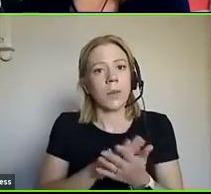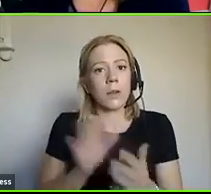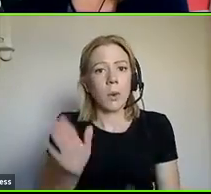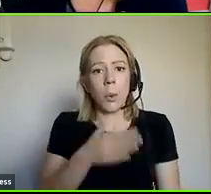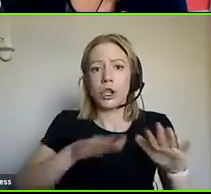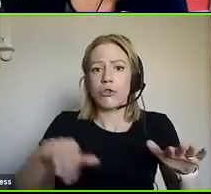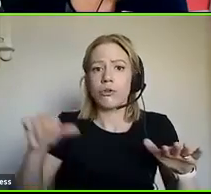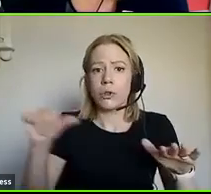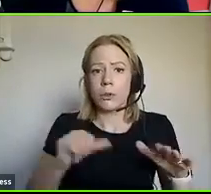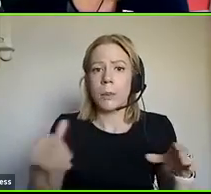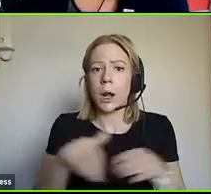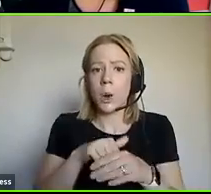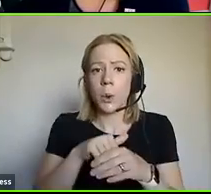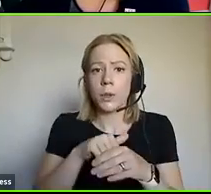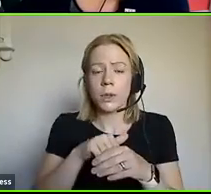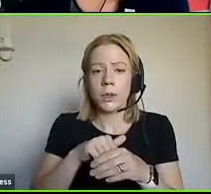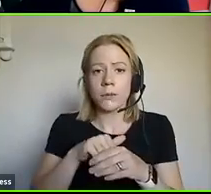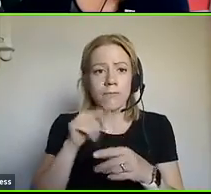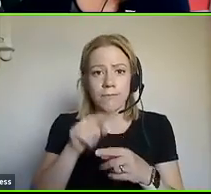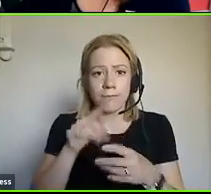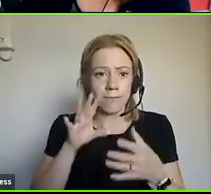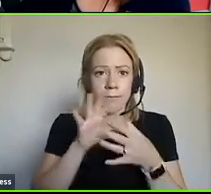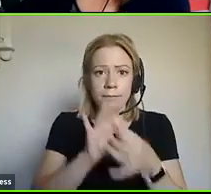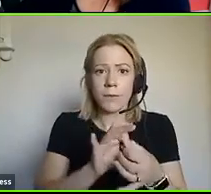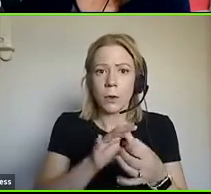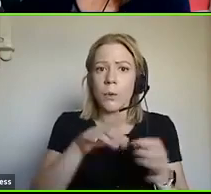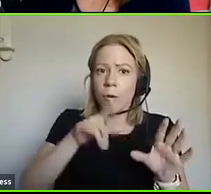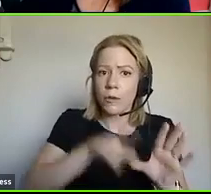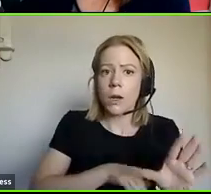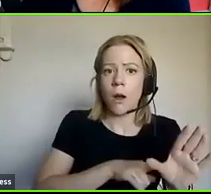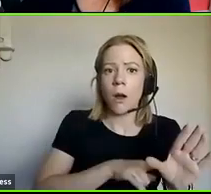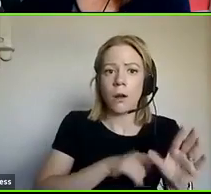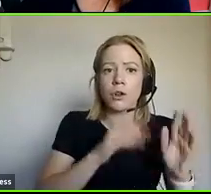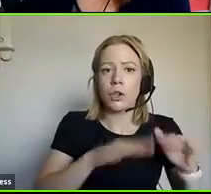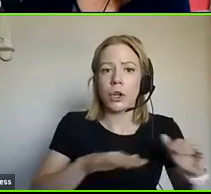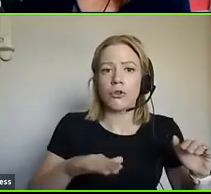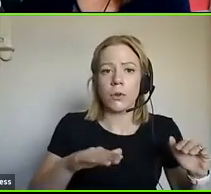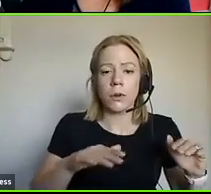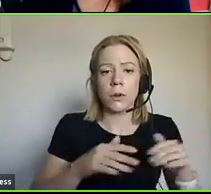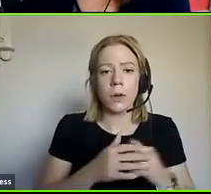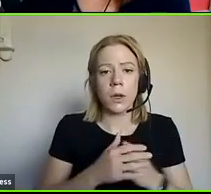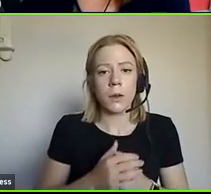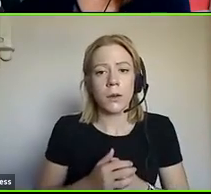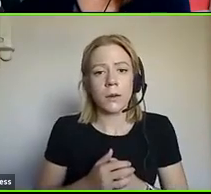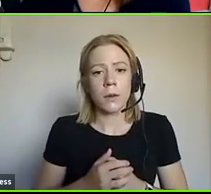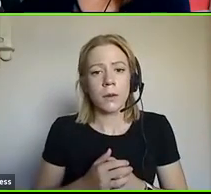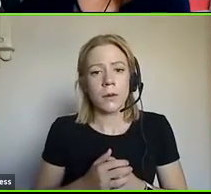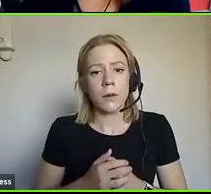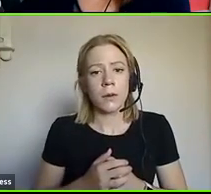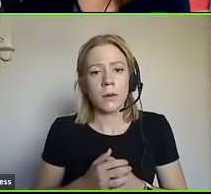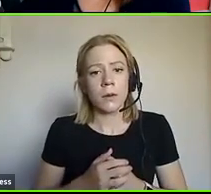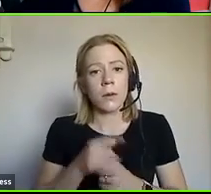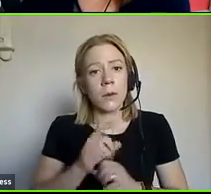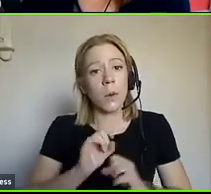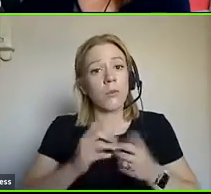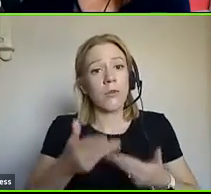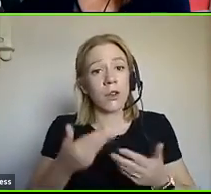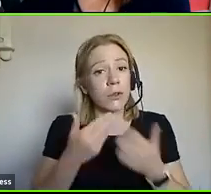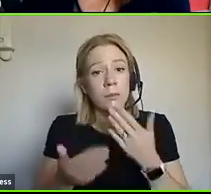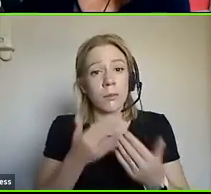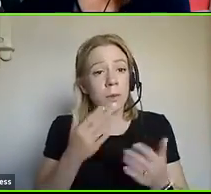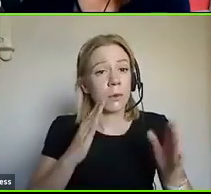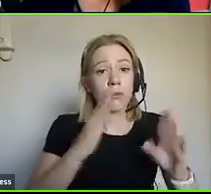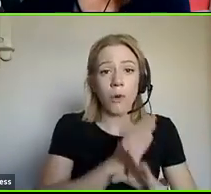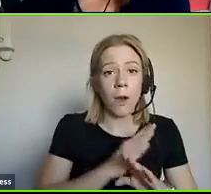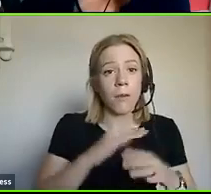definitely applies to very young children. So this can actually a provision by private or